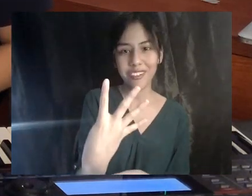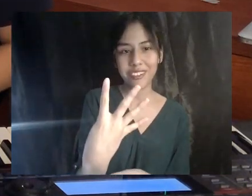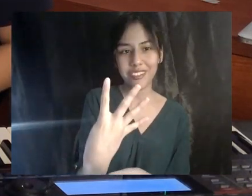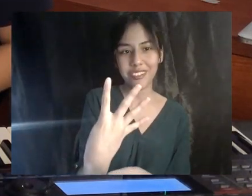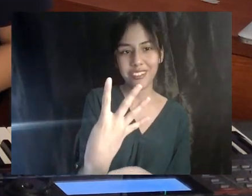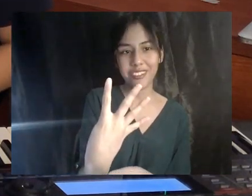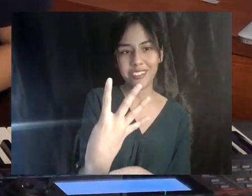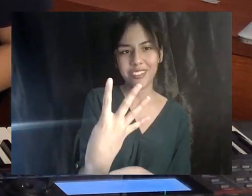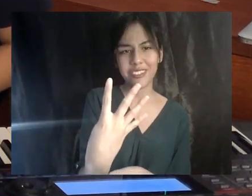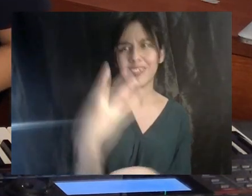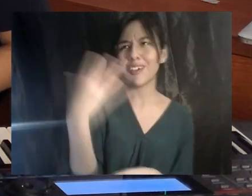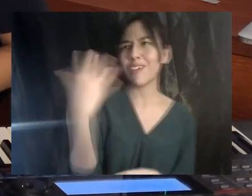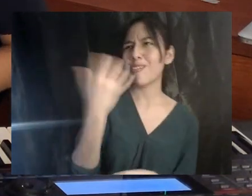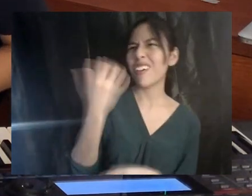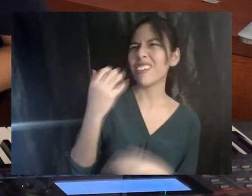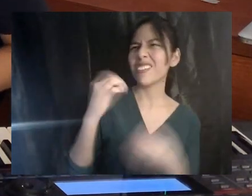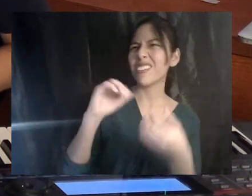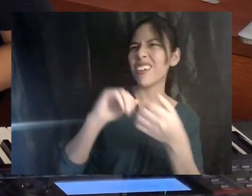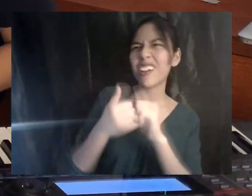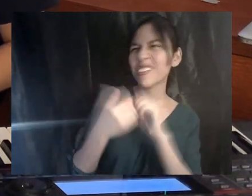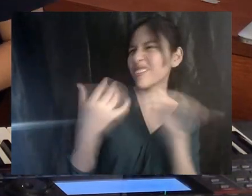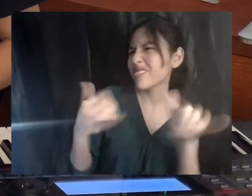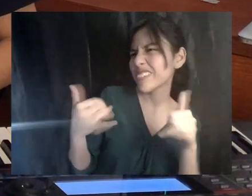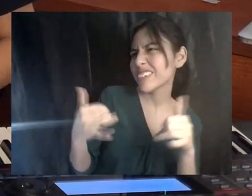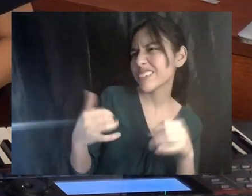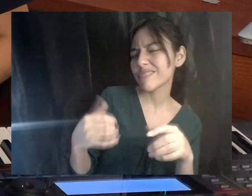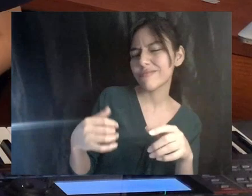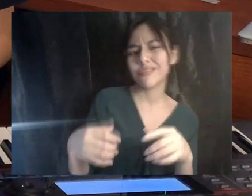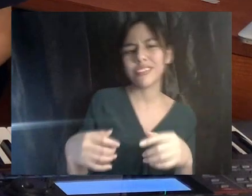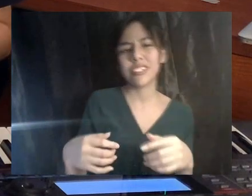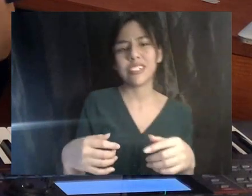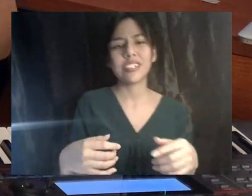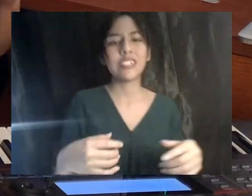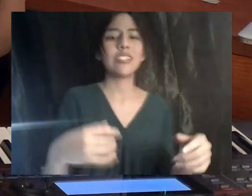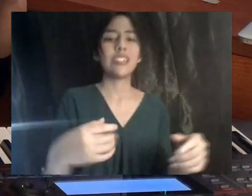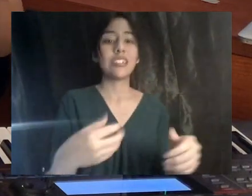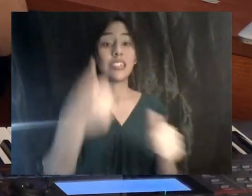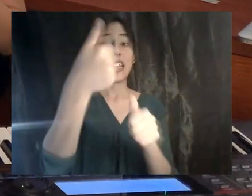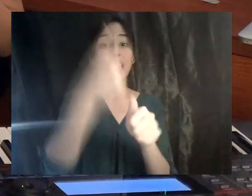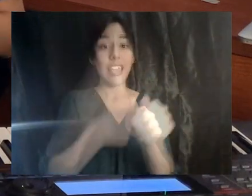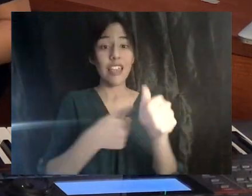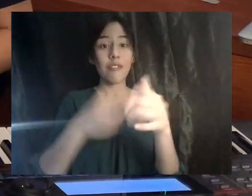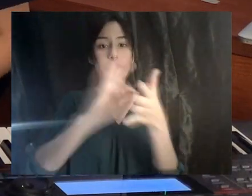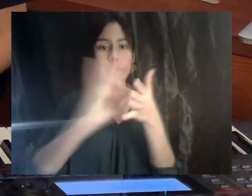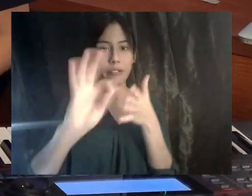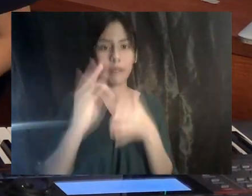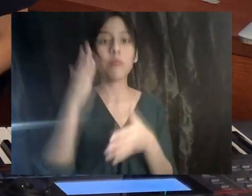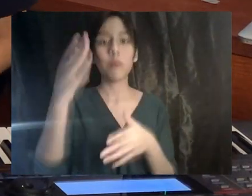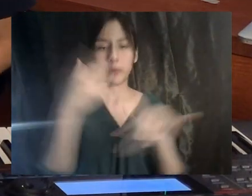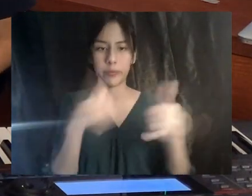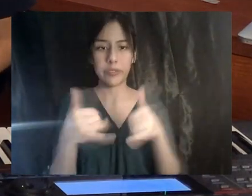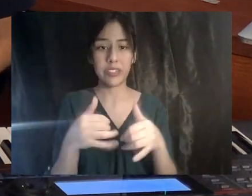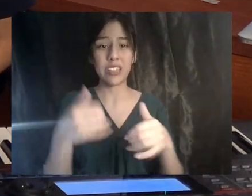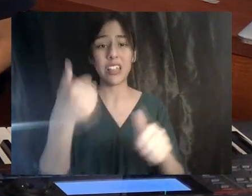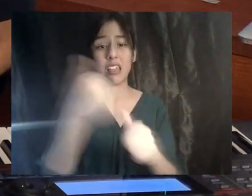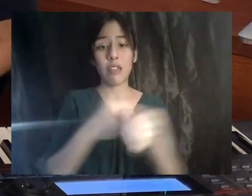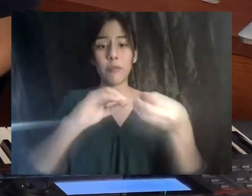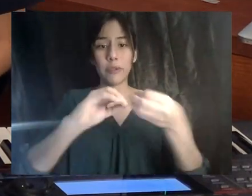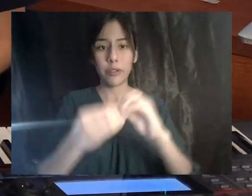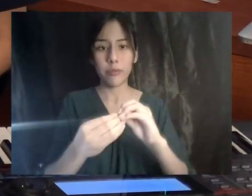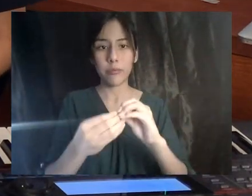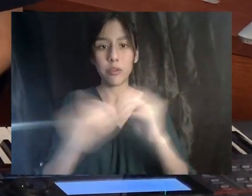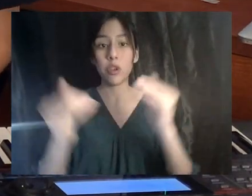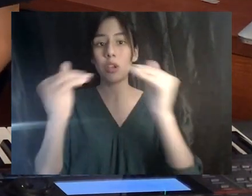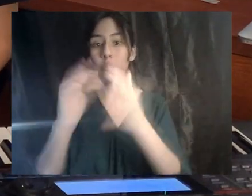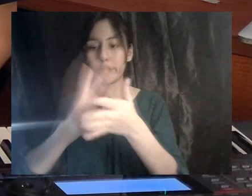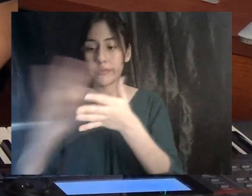Wow. So how do we play quarter notes? So quarter notes will be played on every single beat. Every number that you hear is a